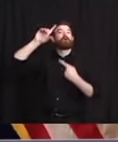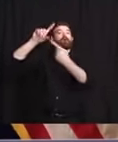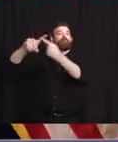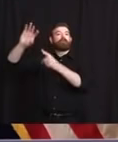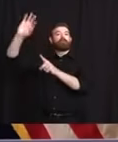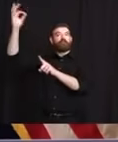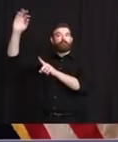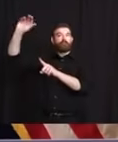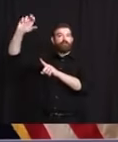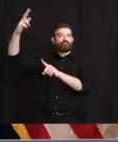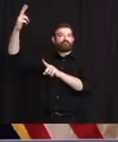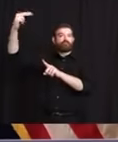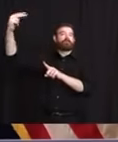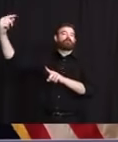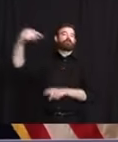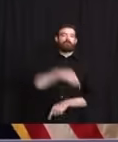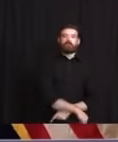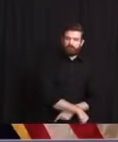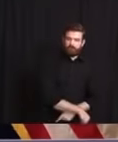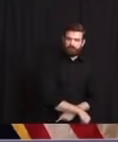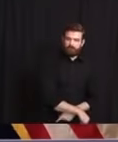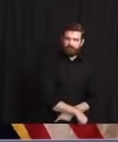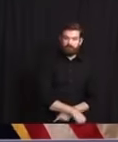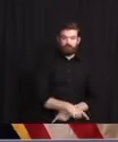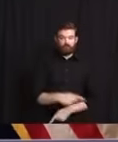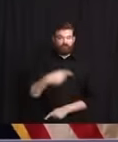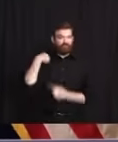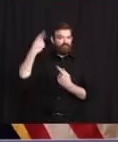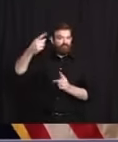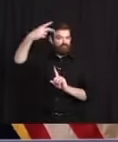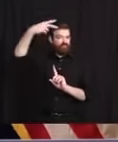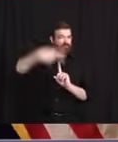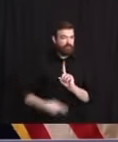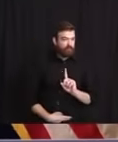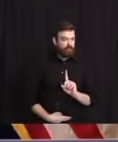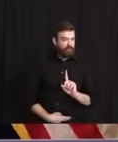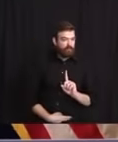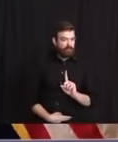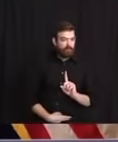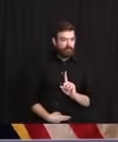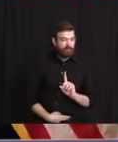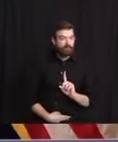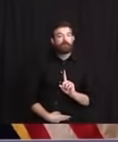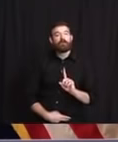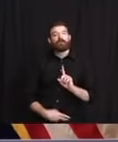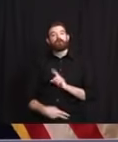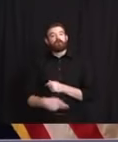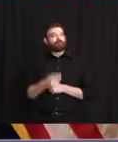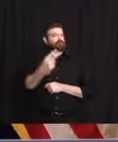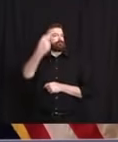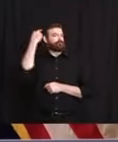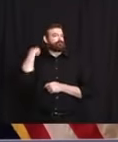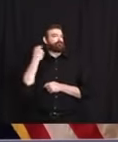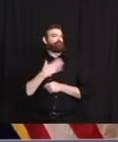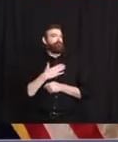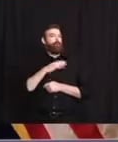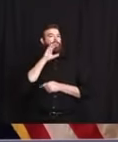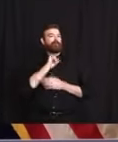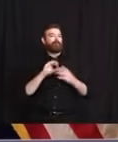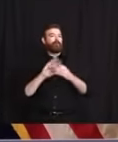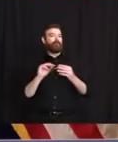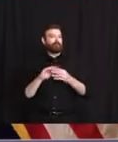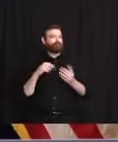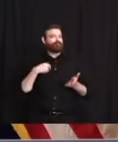if you look back at a transcript, I've said between 10 and 20 times that we need a postmortem a la the